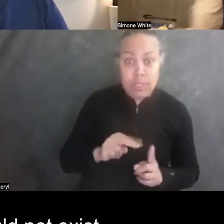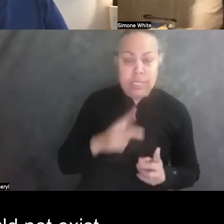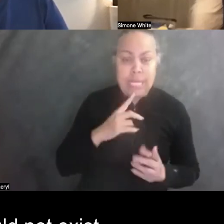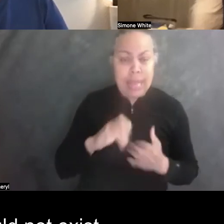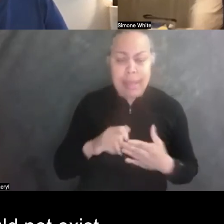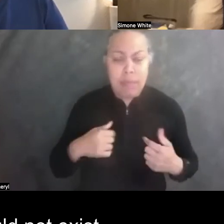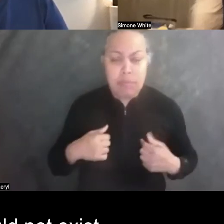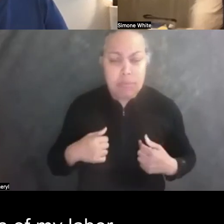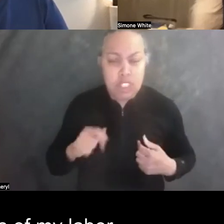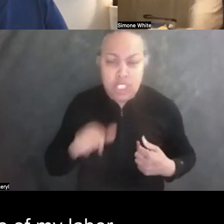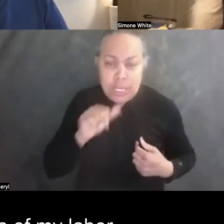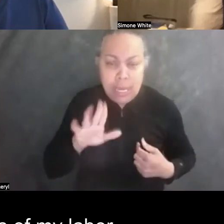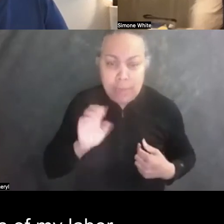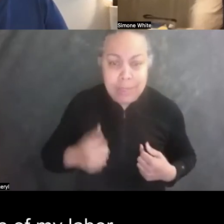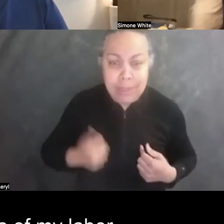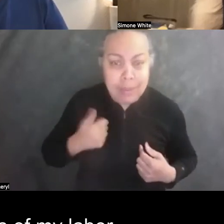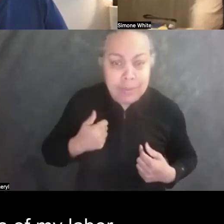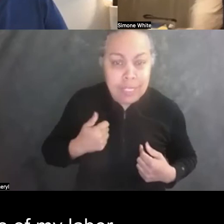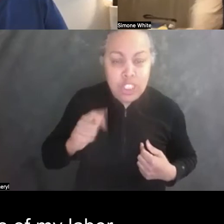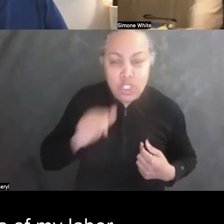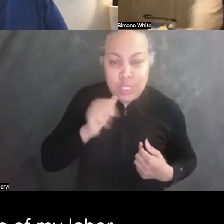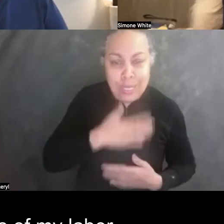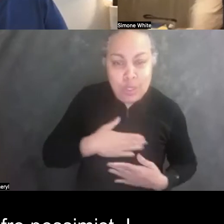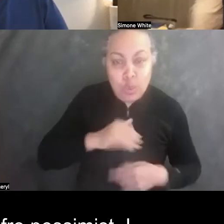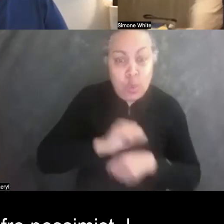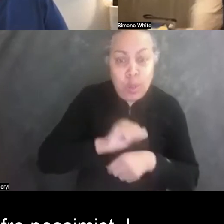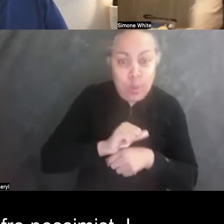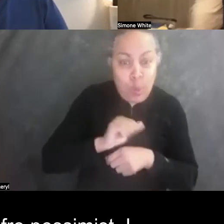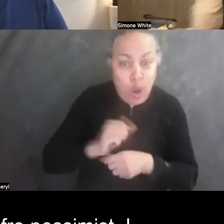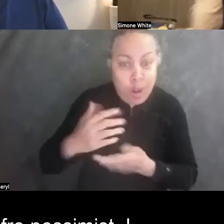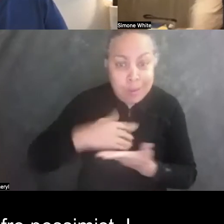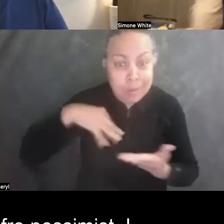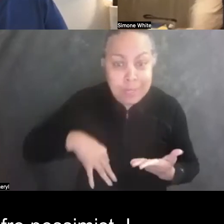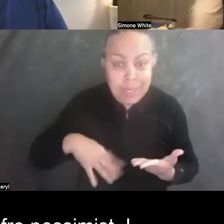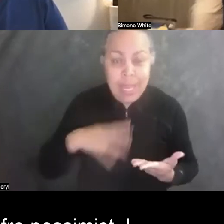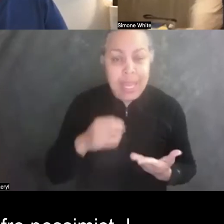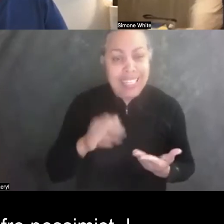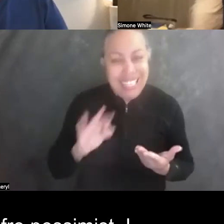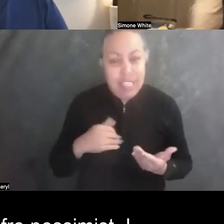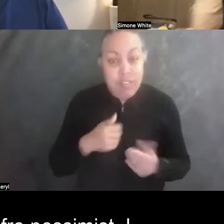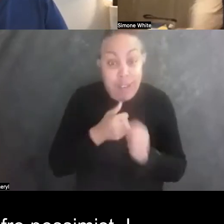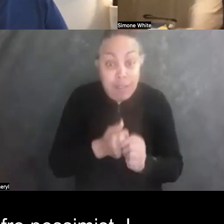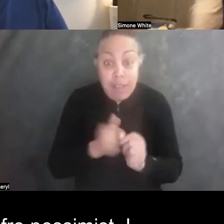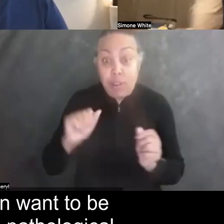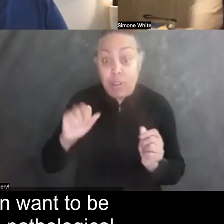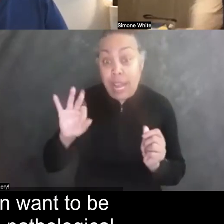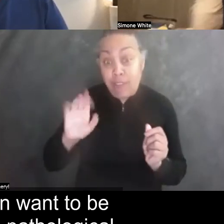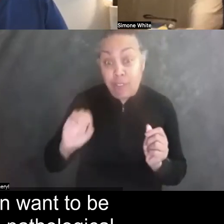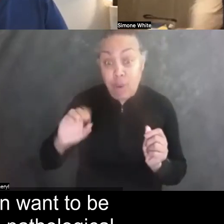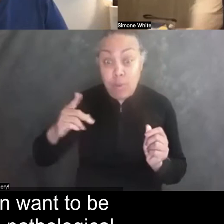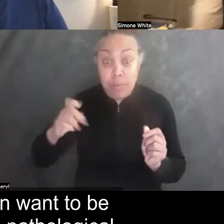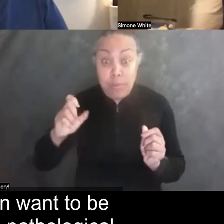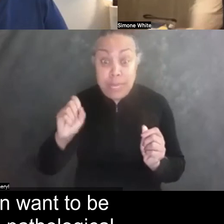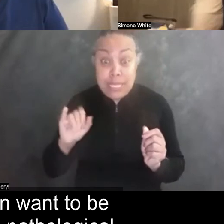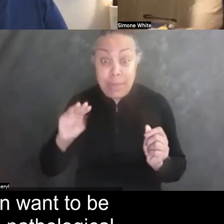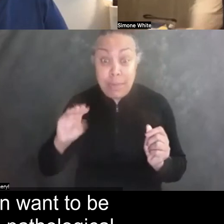not exist nor enjoy the fruits of my labor. Or if I listen to the Afro-pessimist, my desire to even